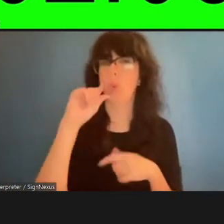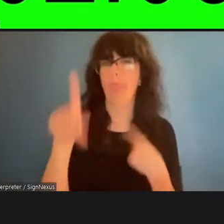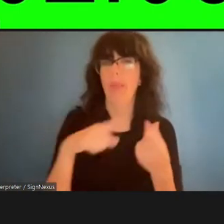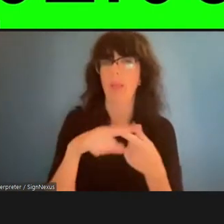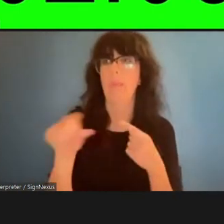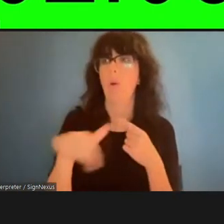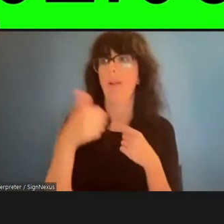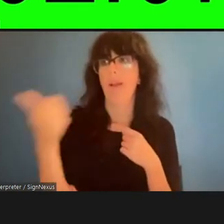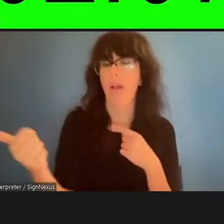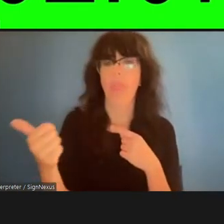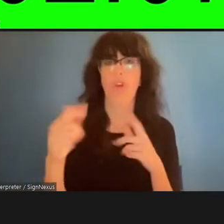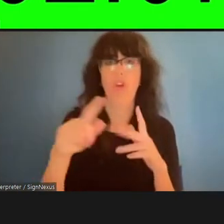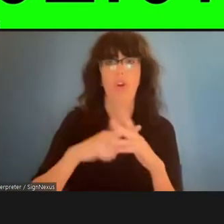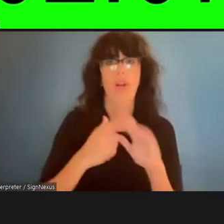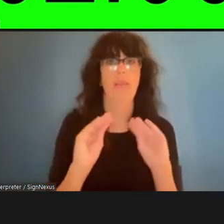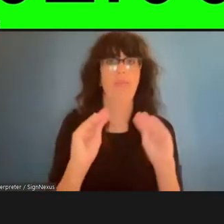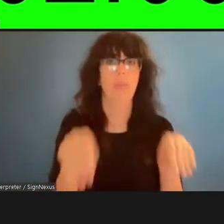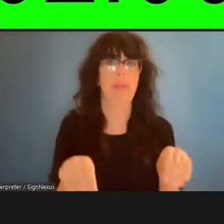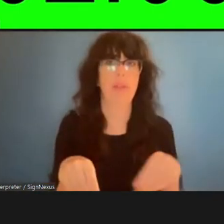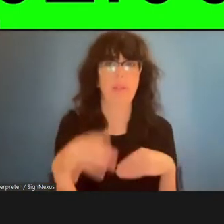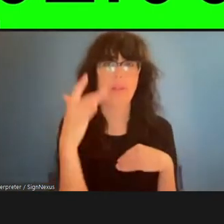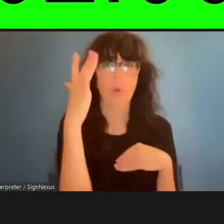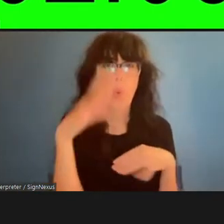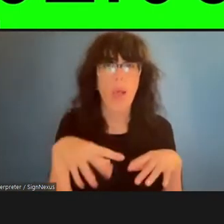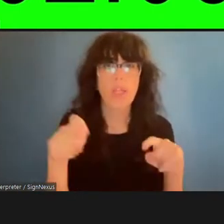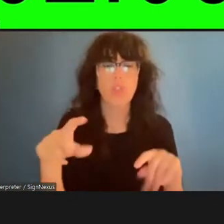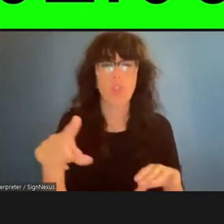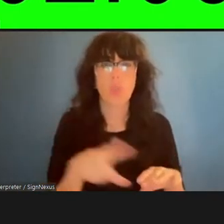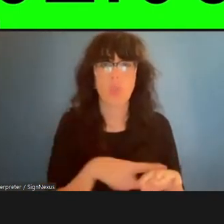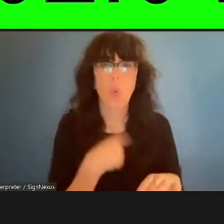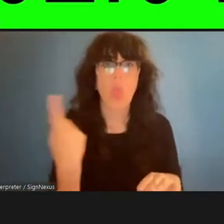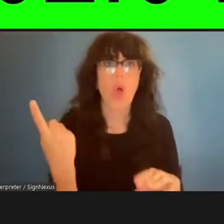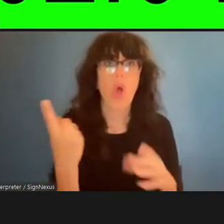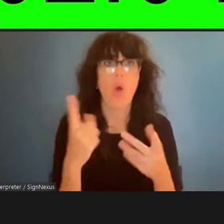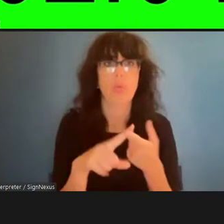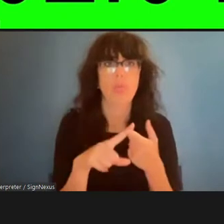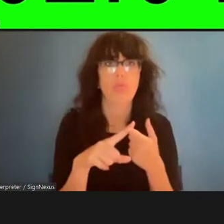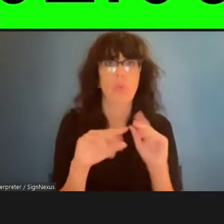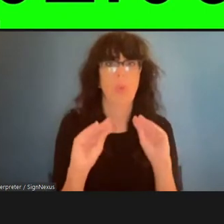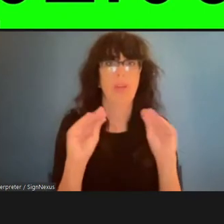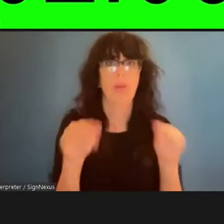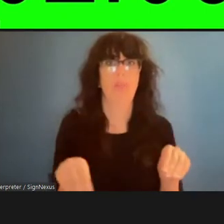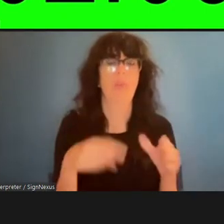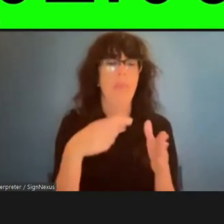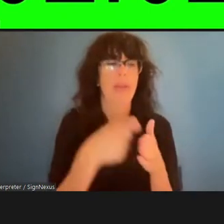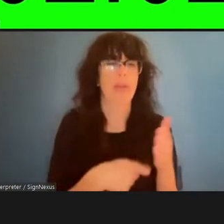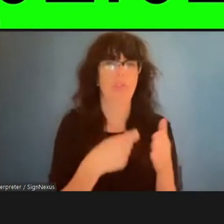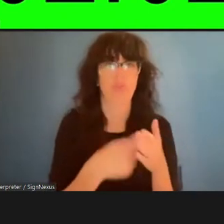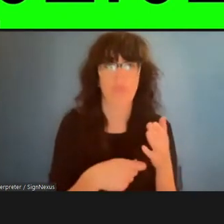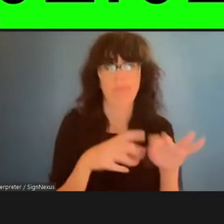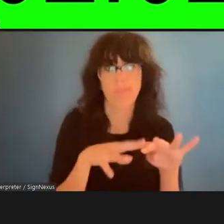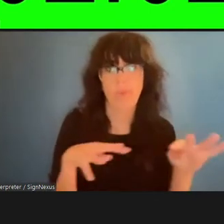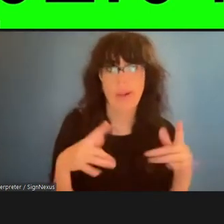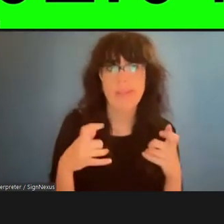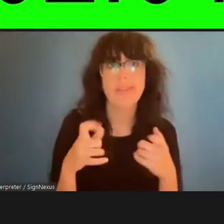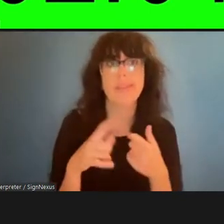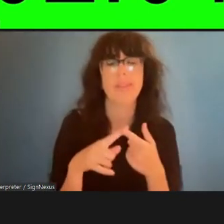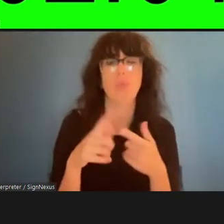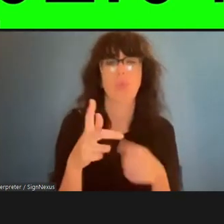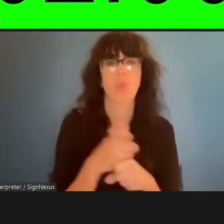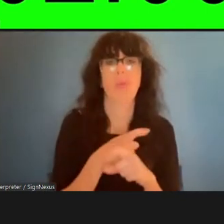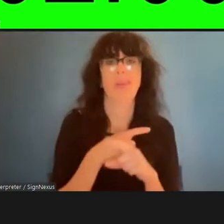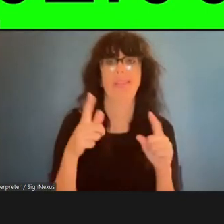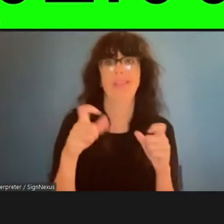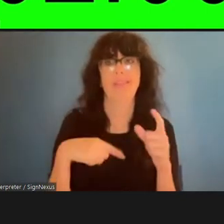implementation questions about why it took so long to implement congestion pricing to get this priority out the